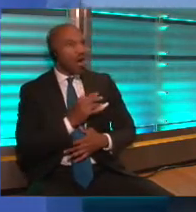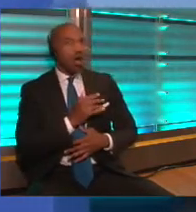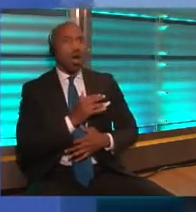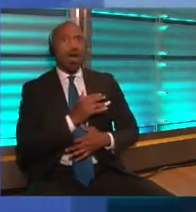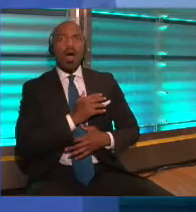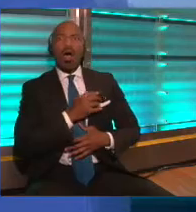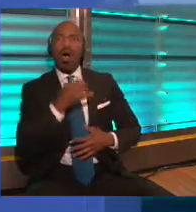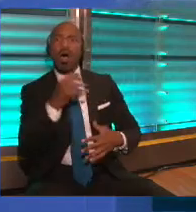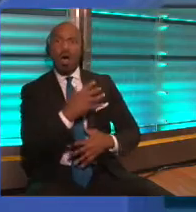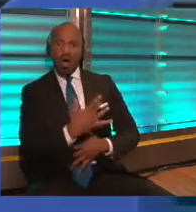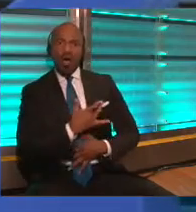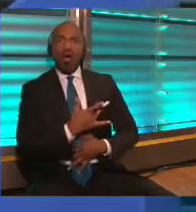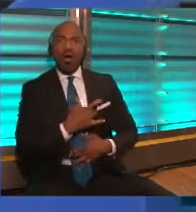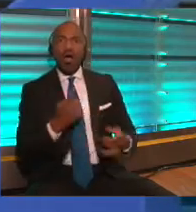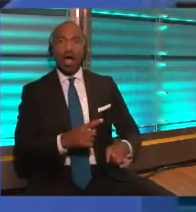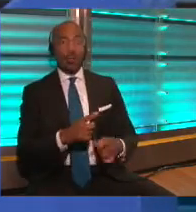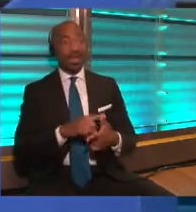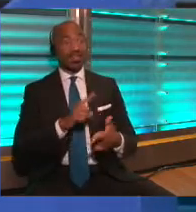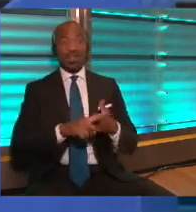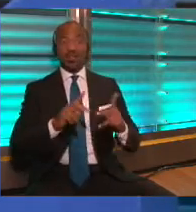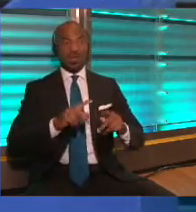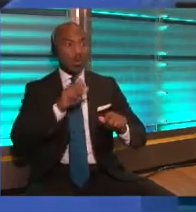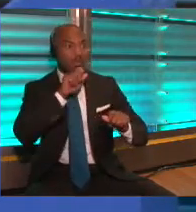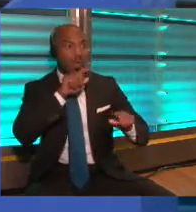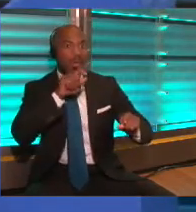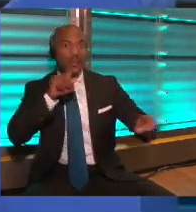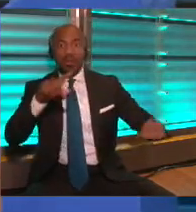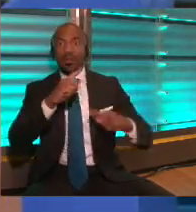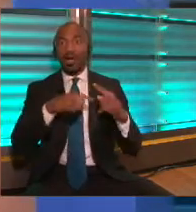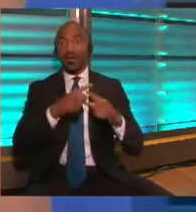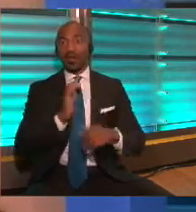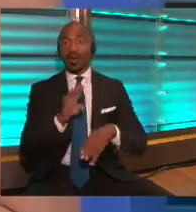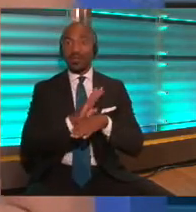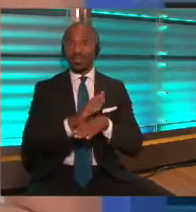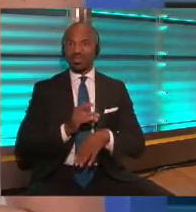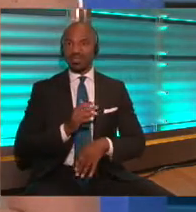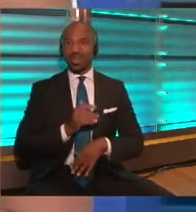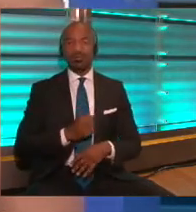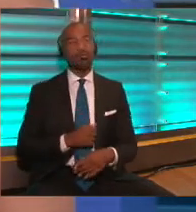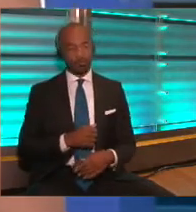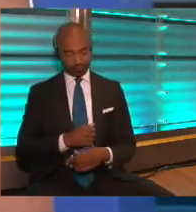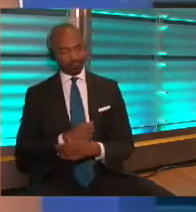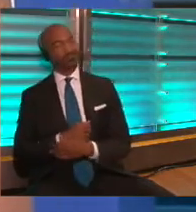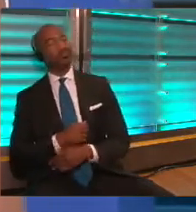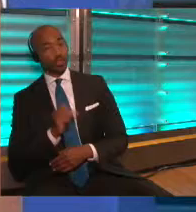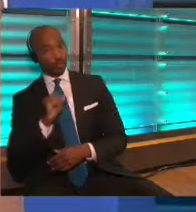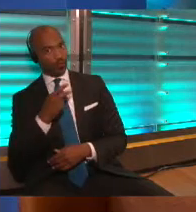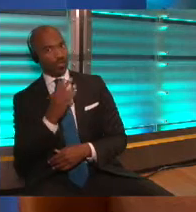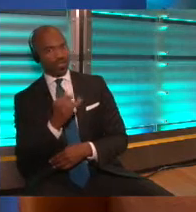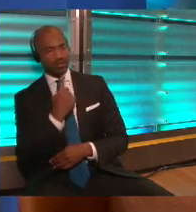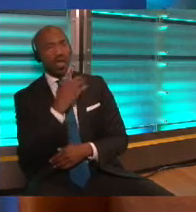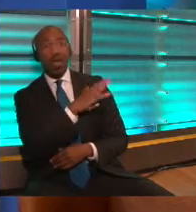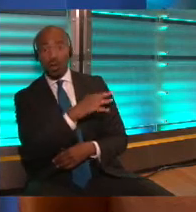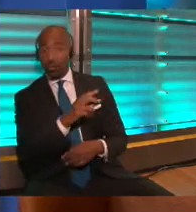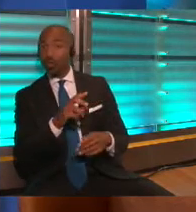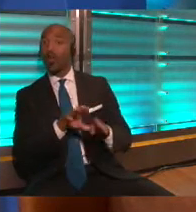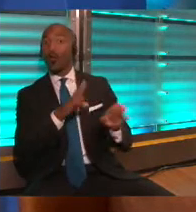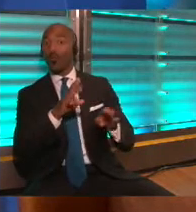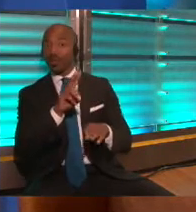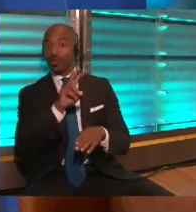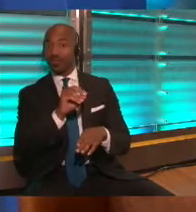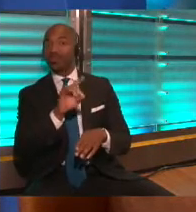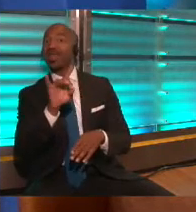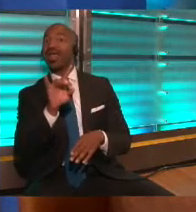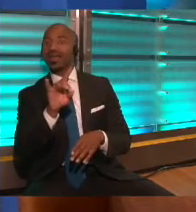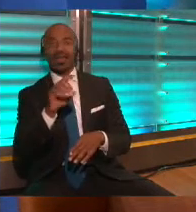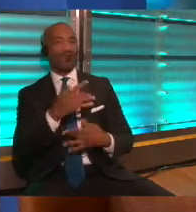resonated with them. And word quickly spread after that. And so we opened, like Katherine said, in February 2008 on Valentine's Day.